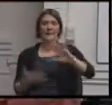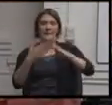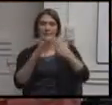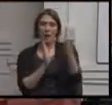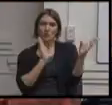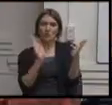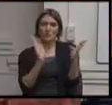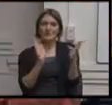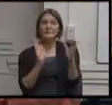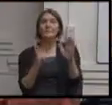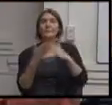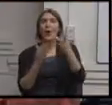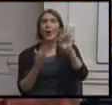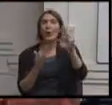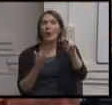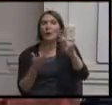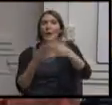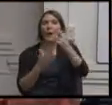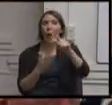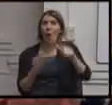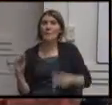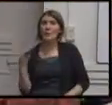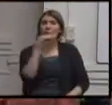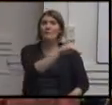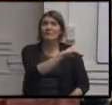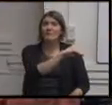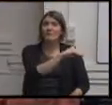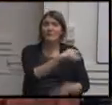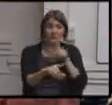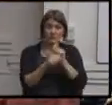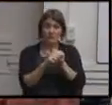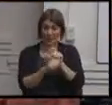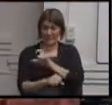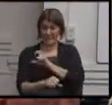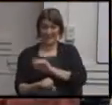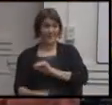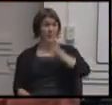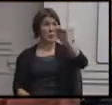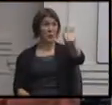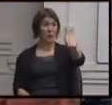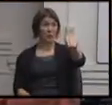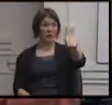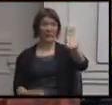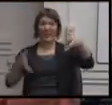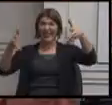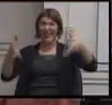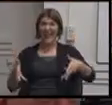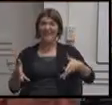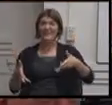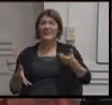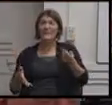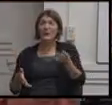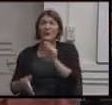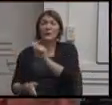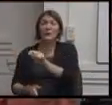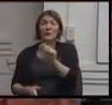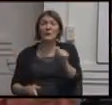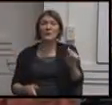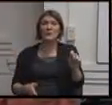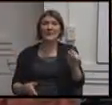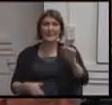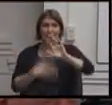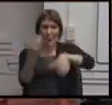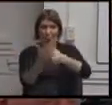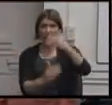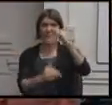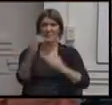municipal center, but if the police department is going to move out of here, then we don't